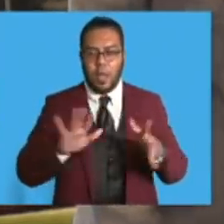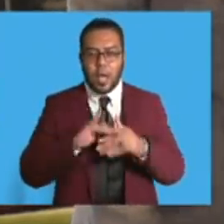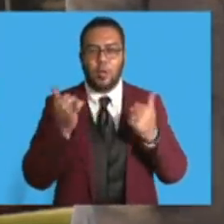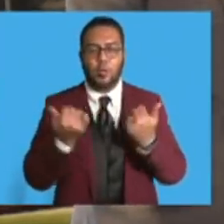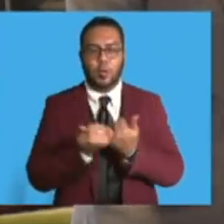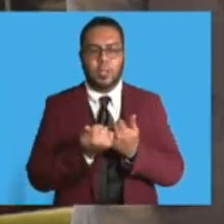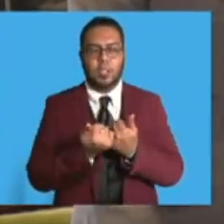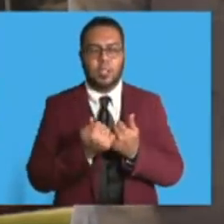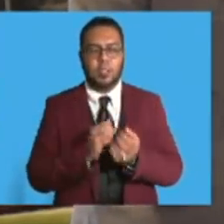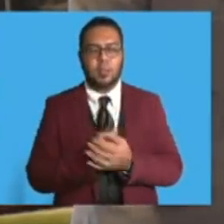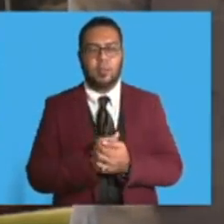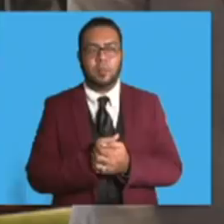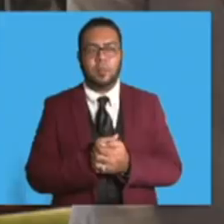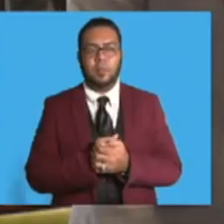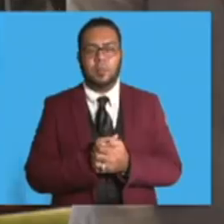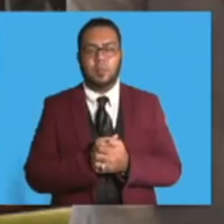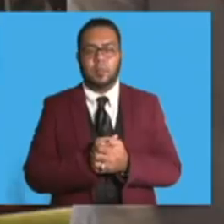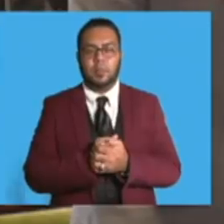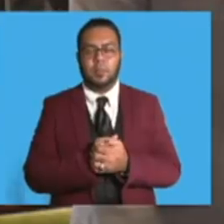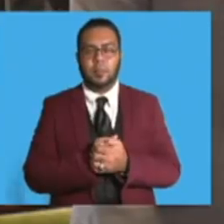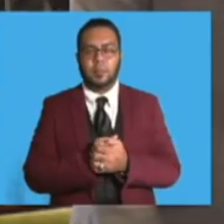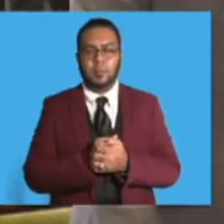that.